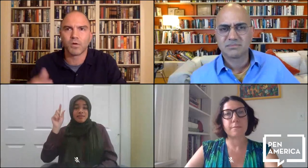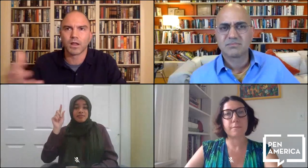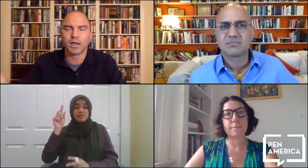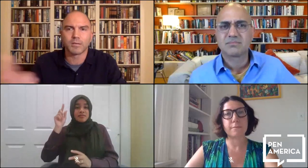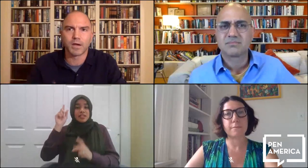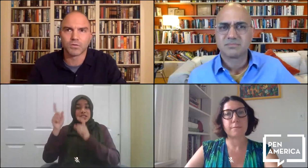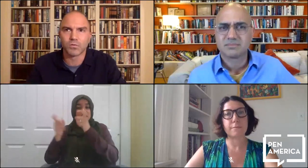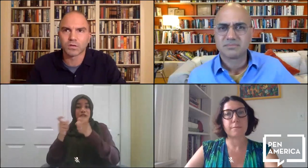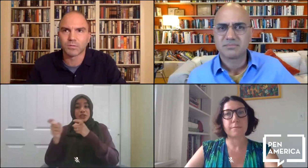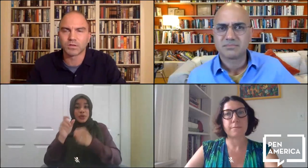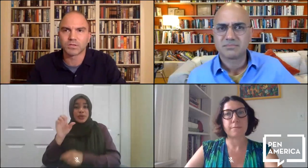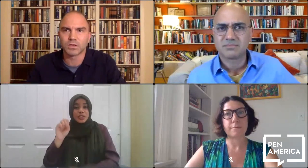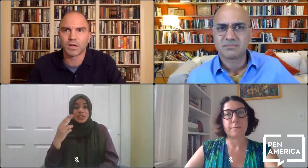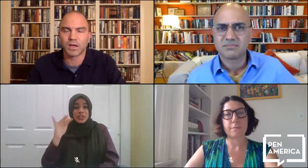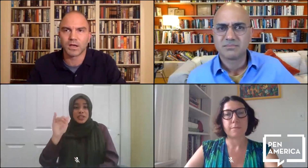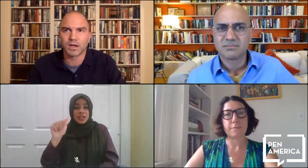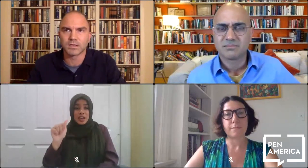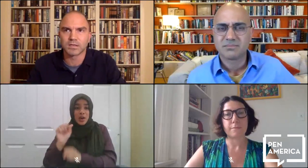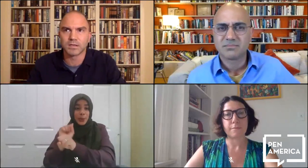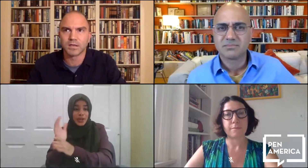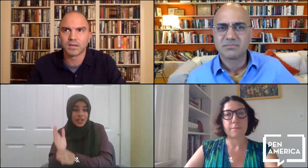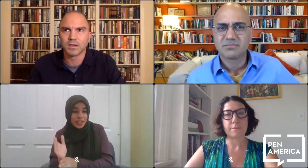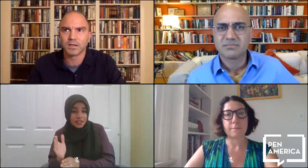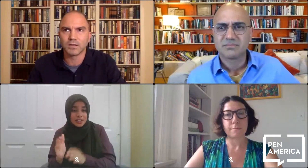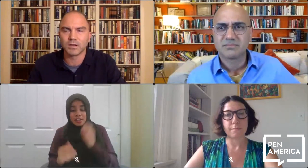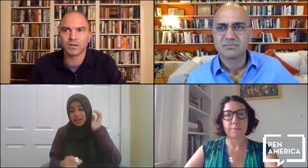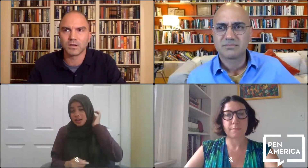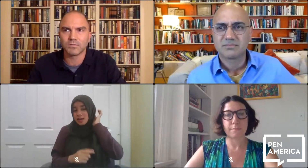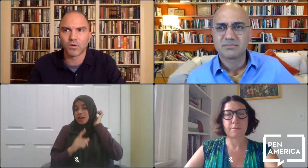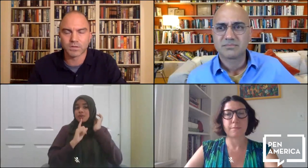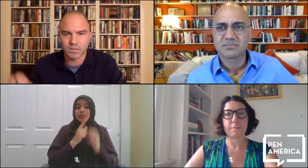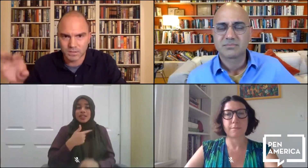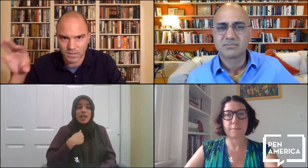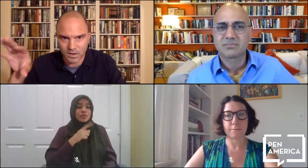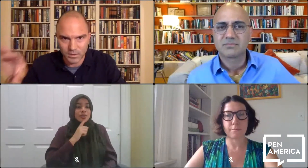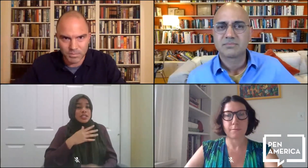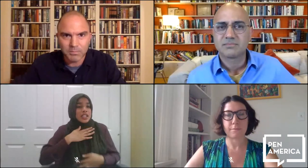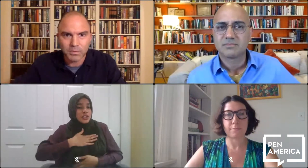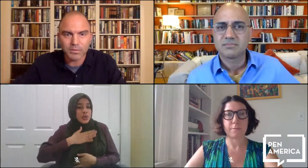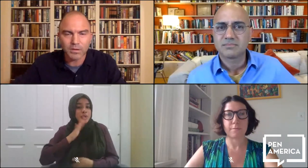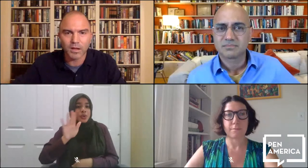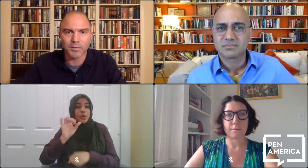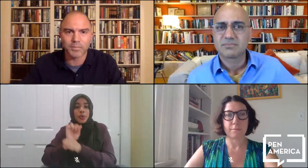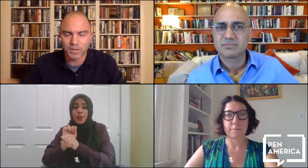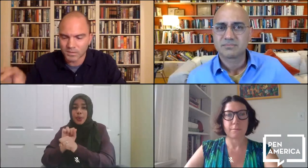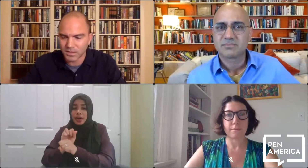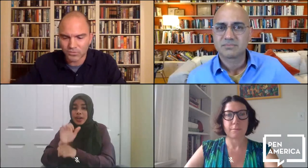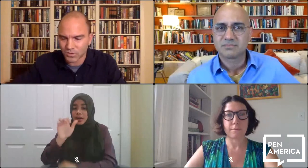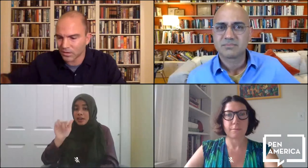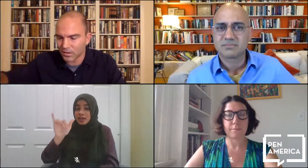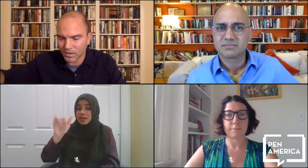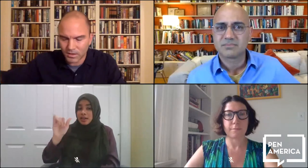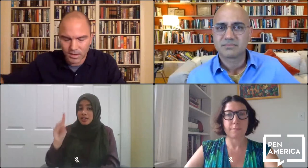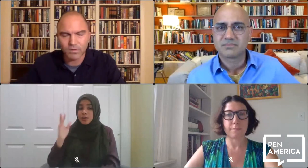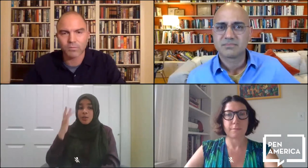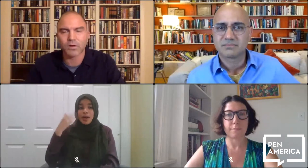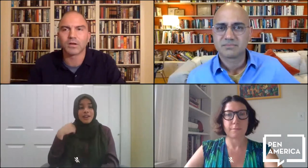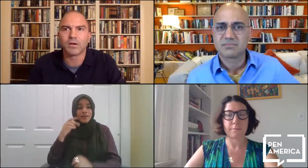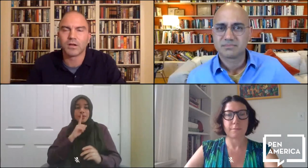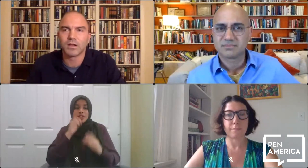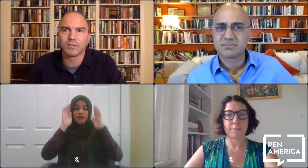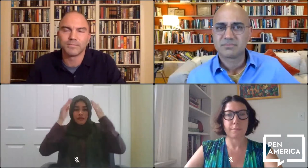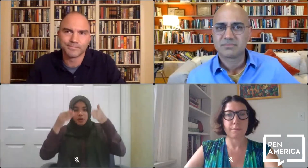And what I like about your work so much, Ayad, is that it focuses in on the people in this country and